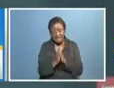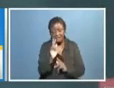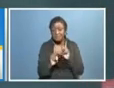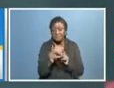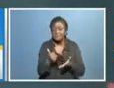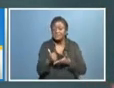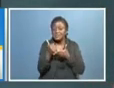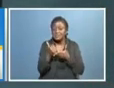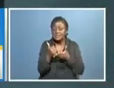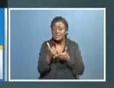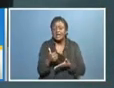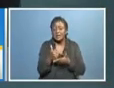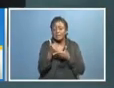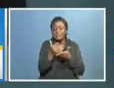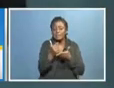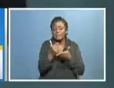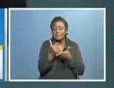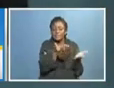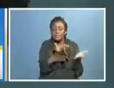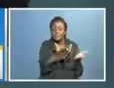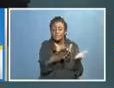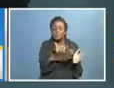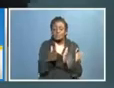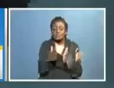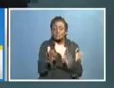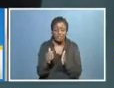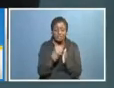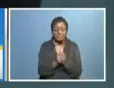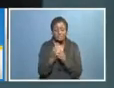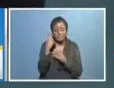helping to restore order. For the I'm Lloyd Allen.